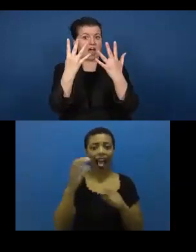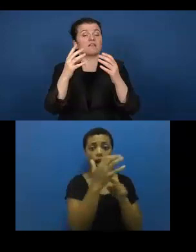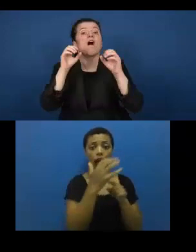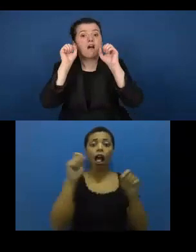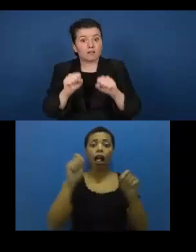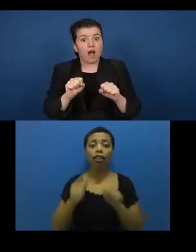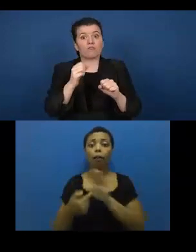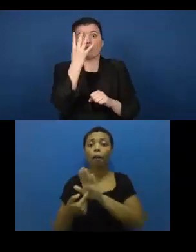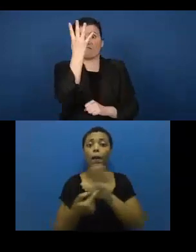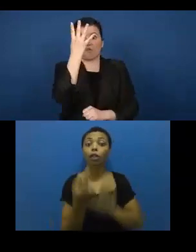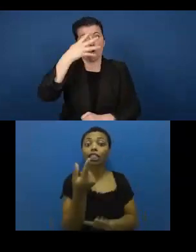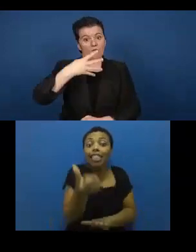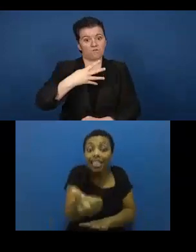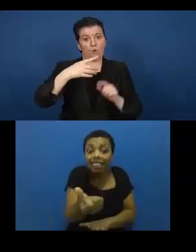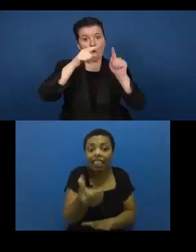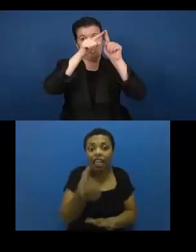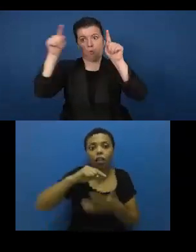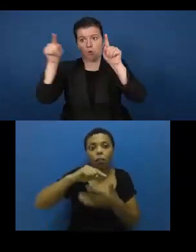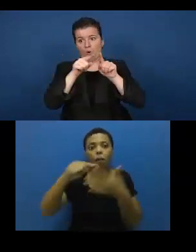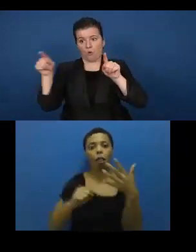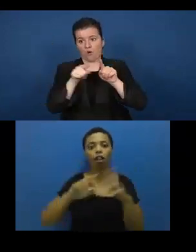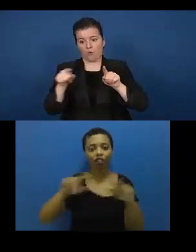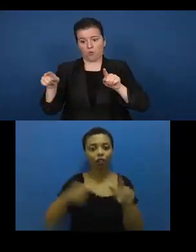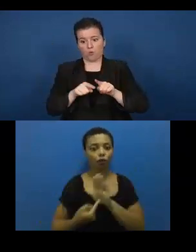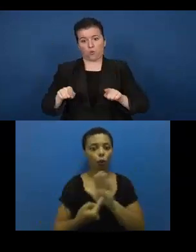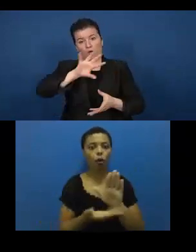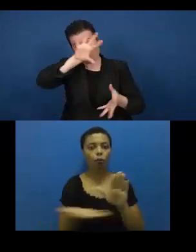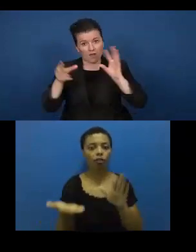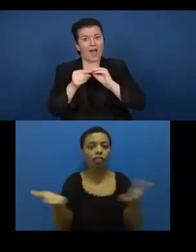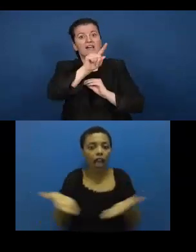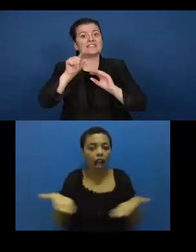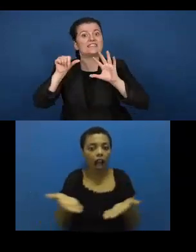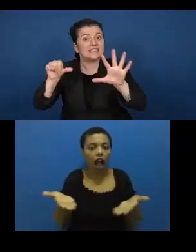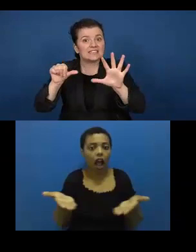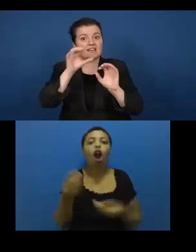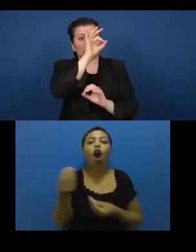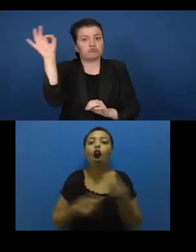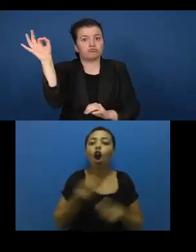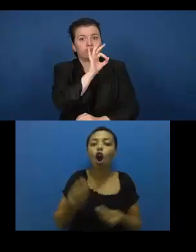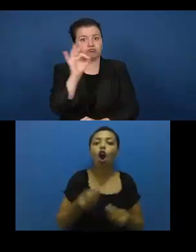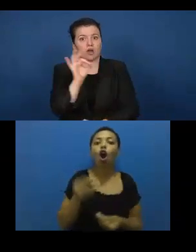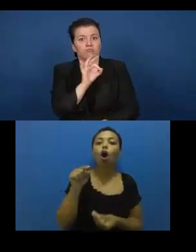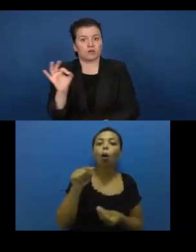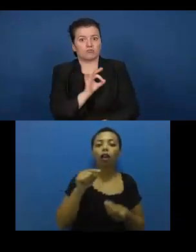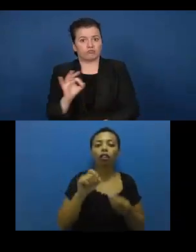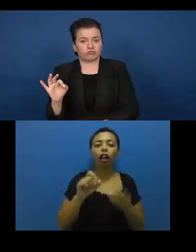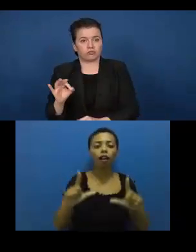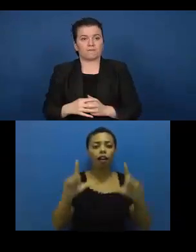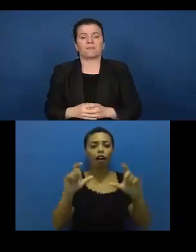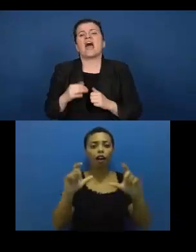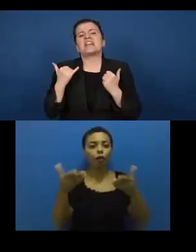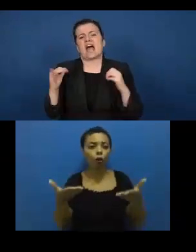the 9 motors. They're represented with dots in this picture that I'm showing in a square-like form, and there are